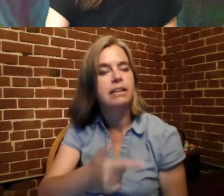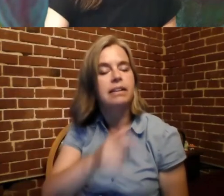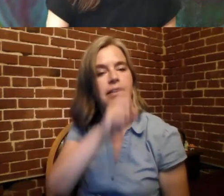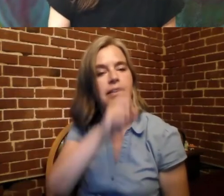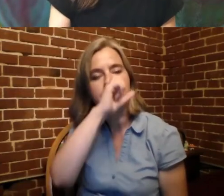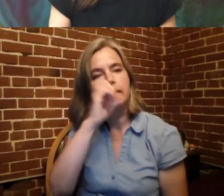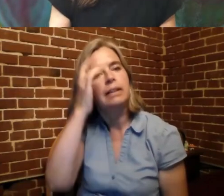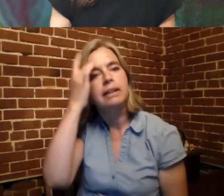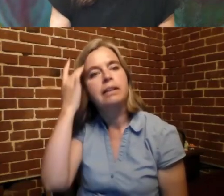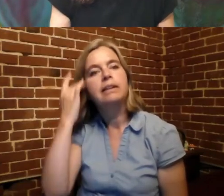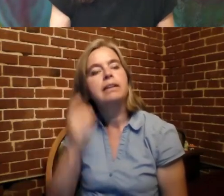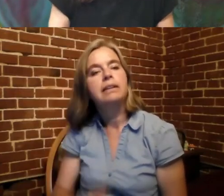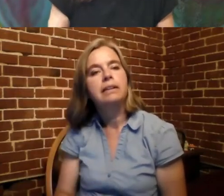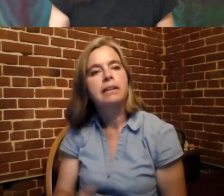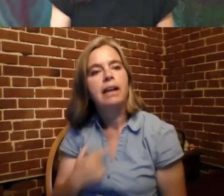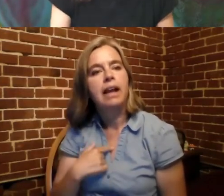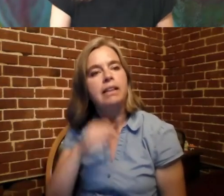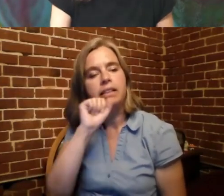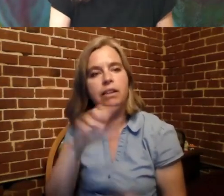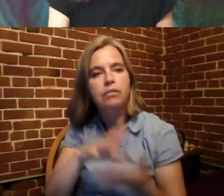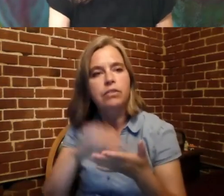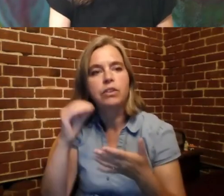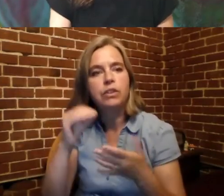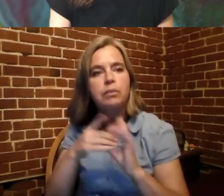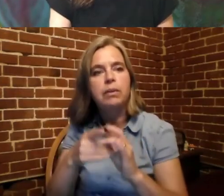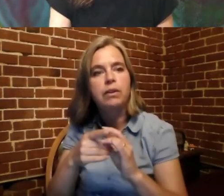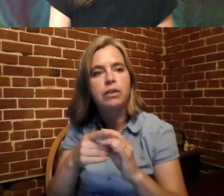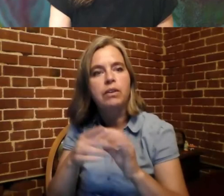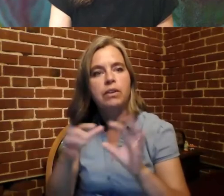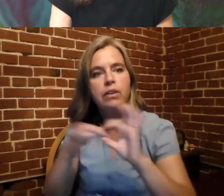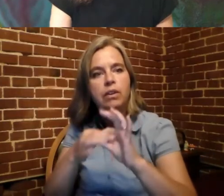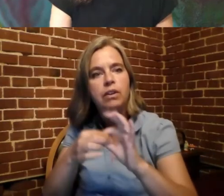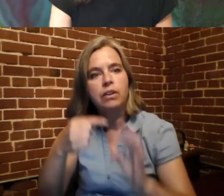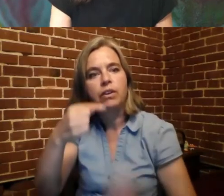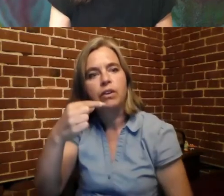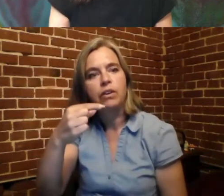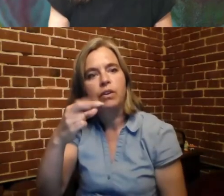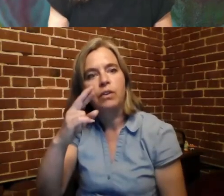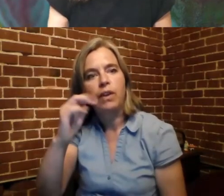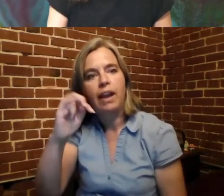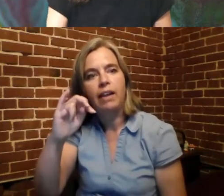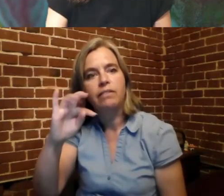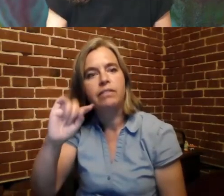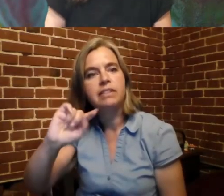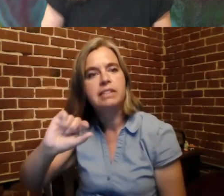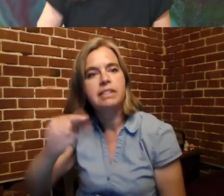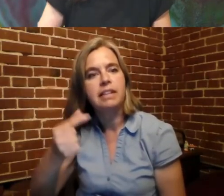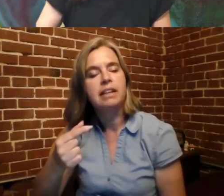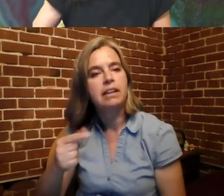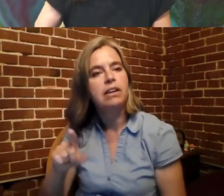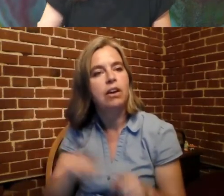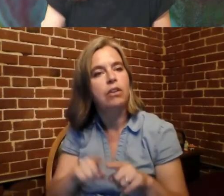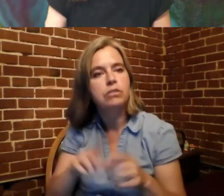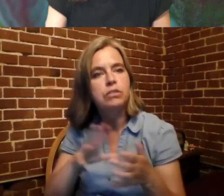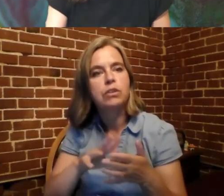Well, I really love learning about the grafting, and also about learning